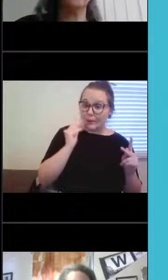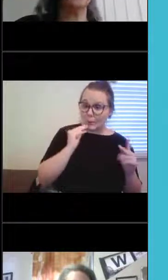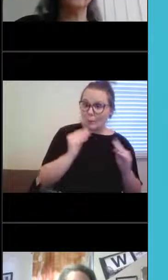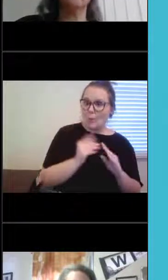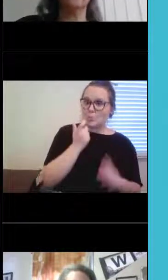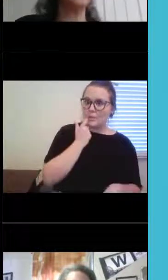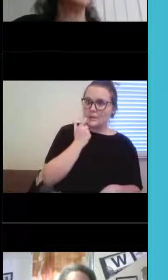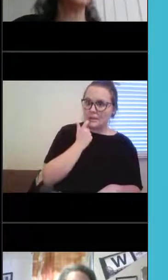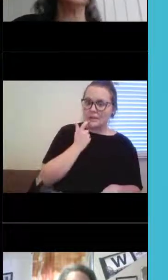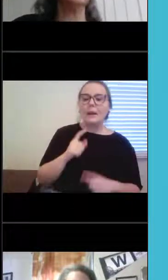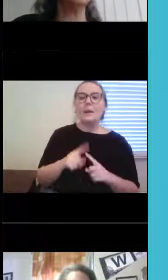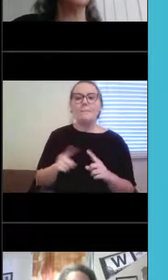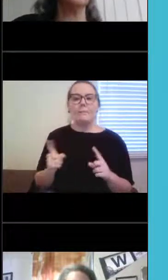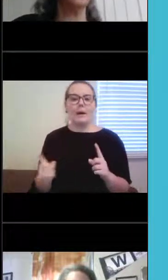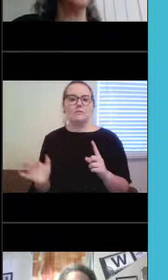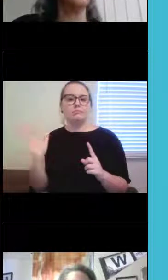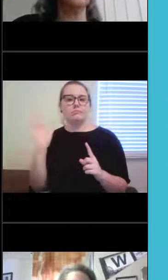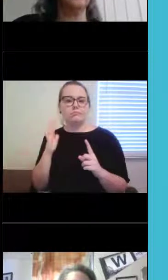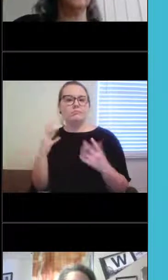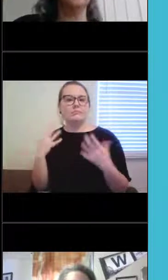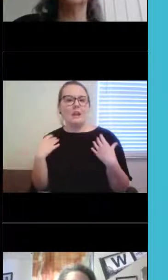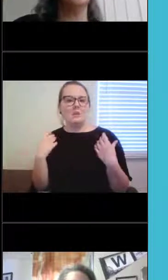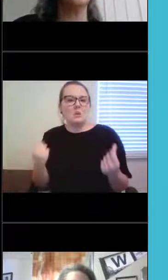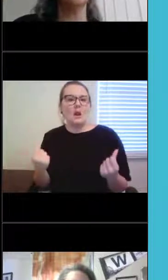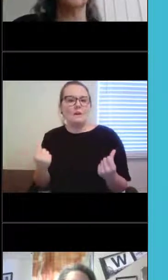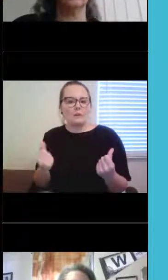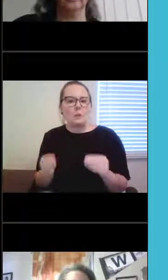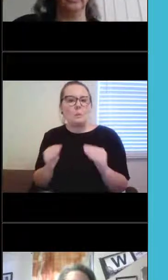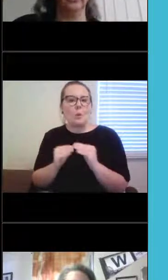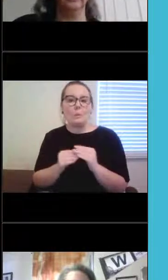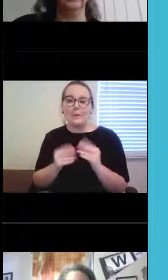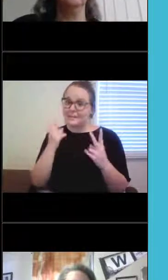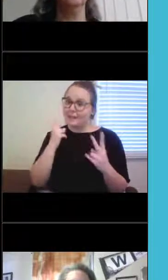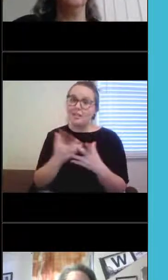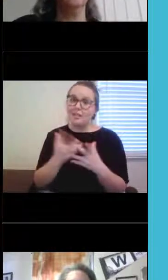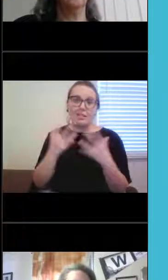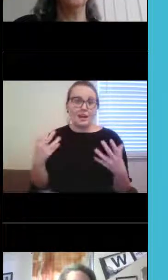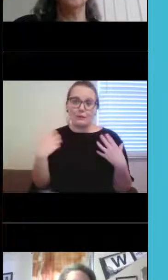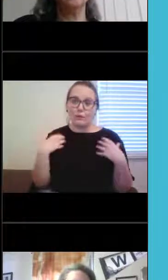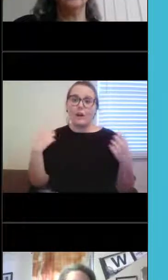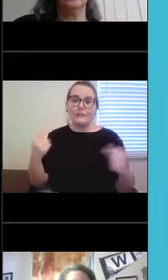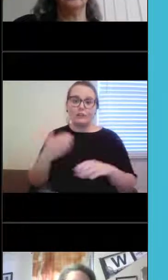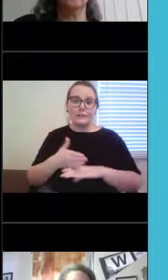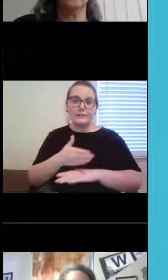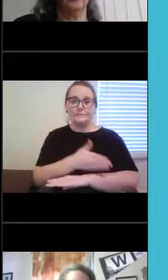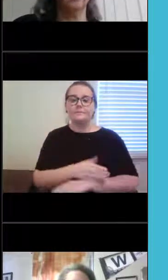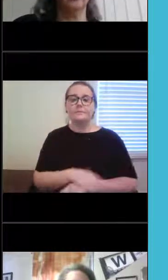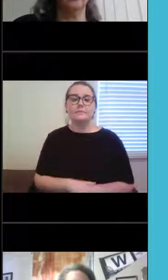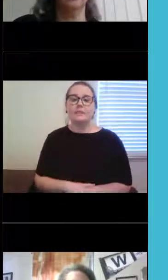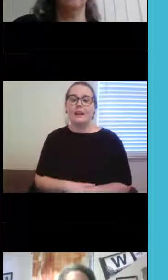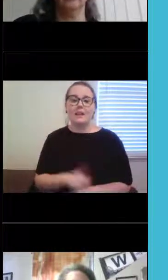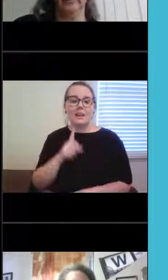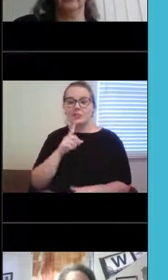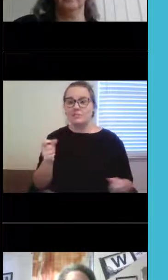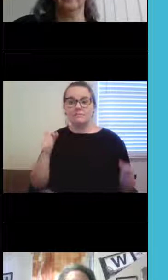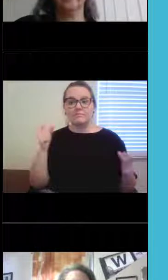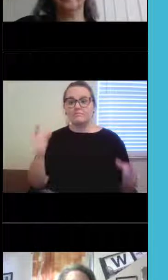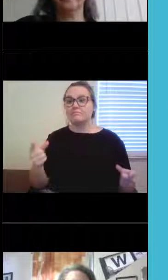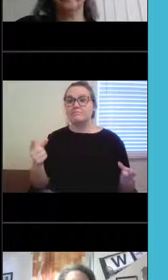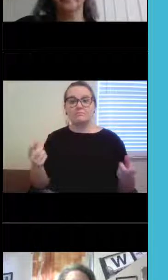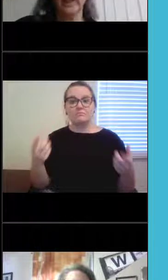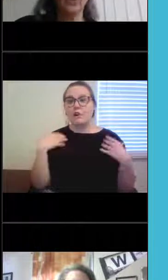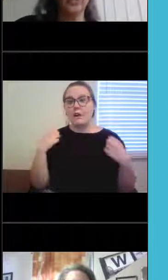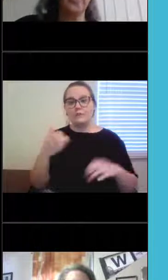to have recovered more from the experience, and this isn't surprising. We do see a lot of recovery, right, just spontaneous recovery among